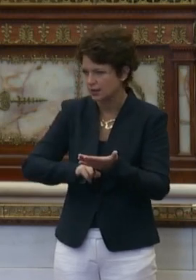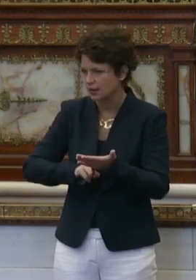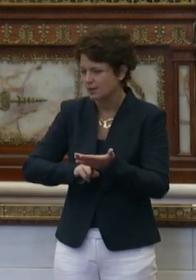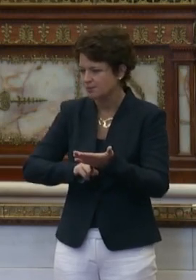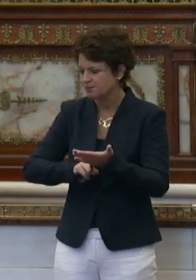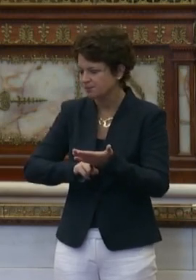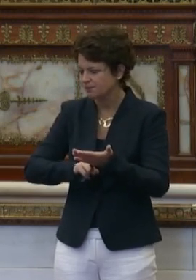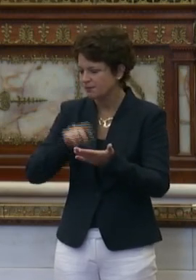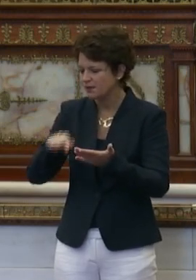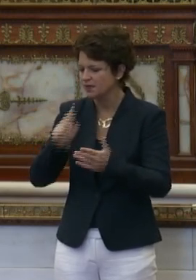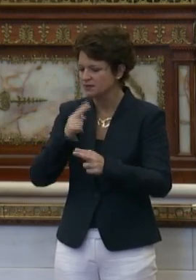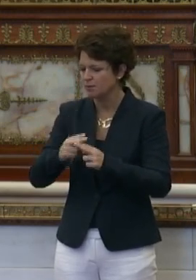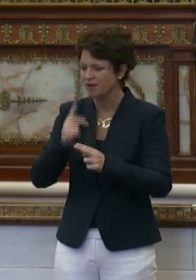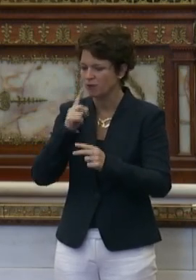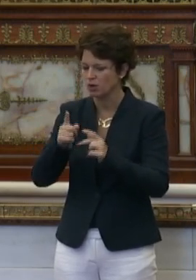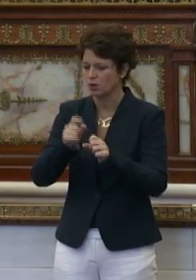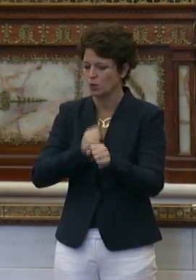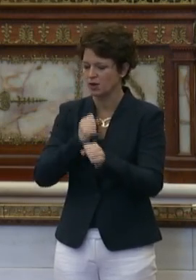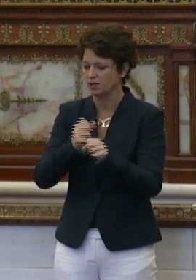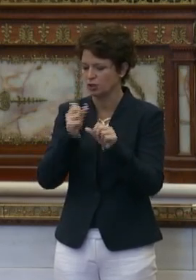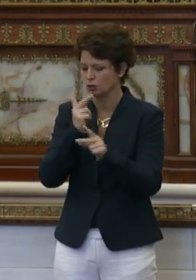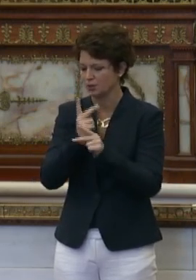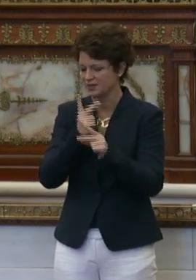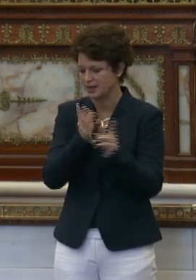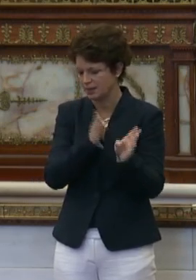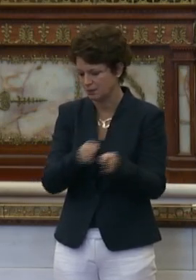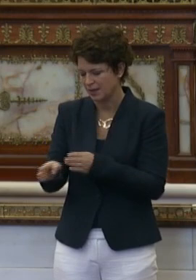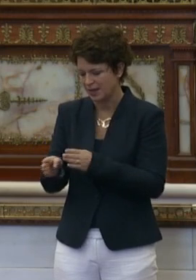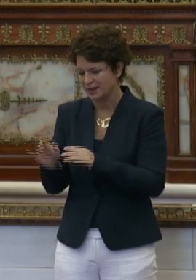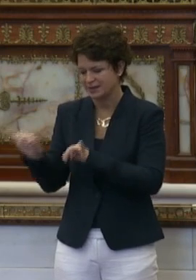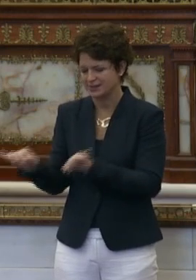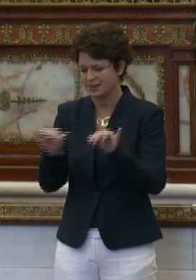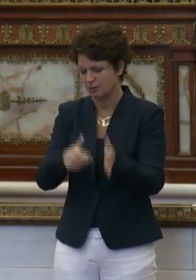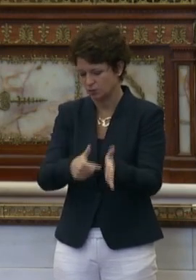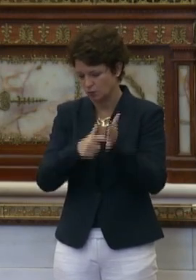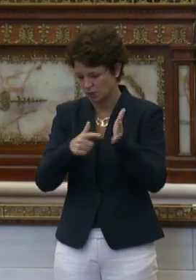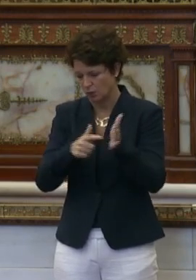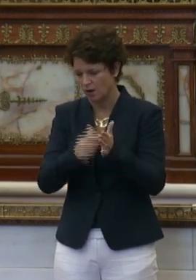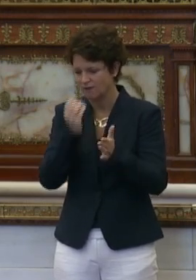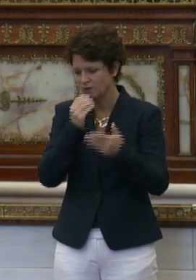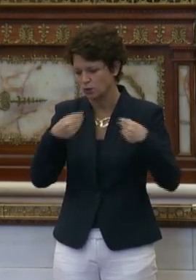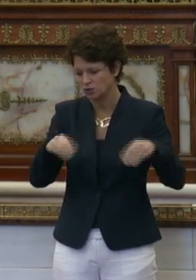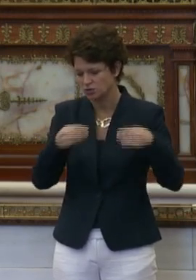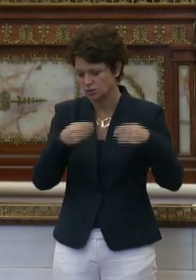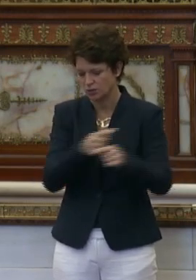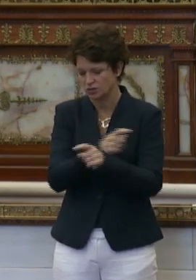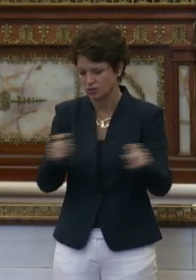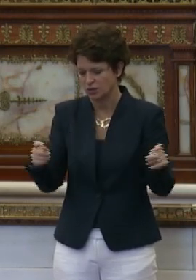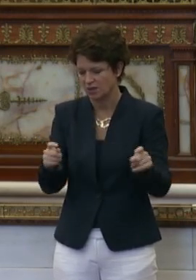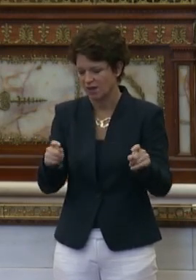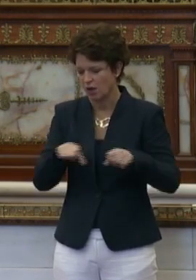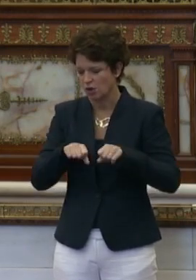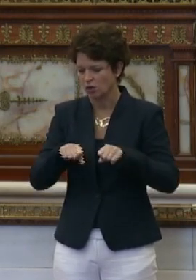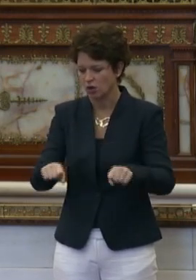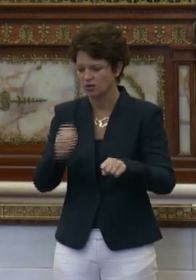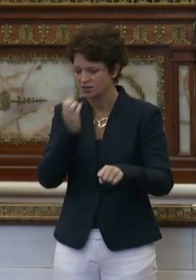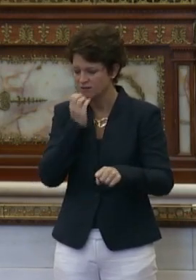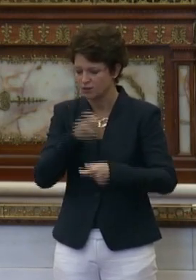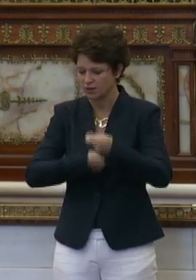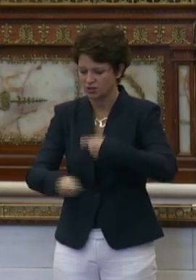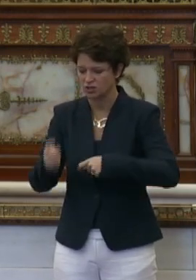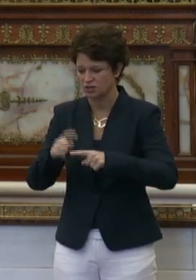one that admits for a year-long repayment plan. This is essentially the same as requiring grocery stores to give out carts of groceries in exchange